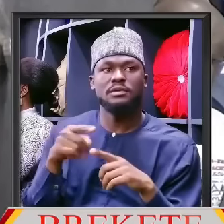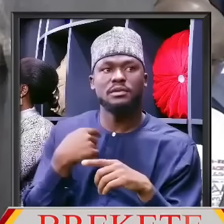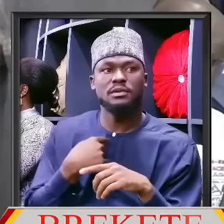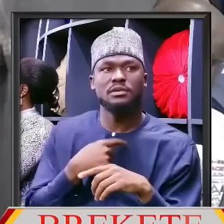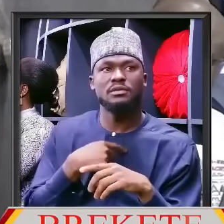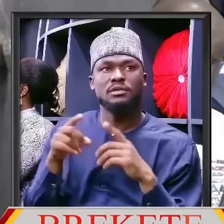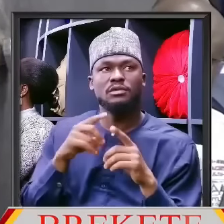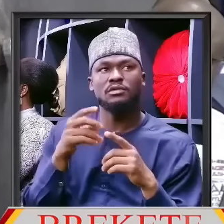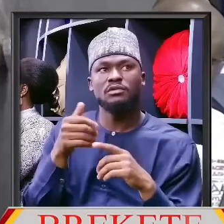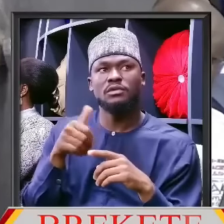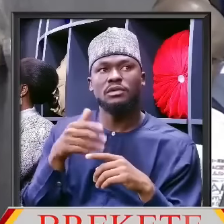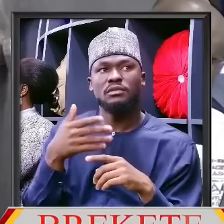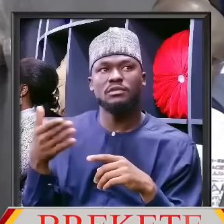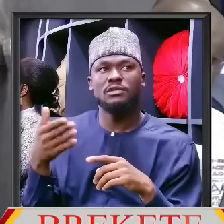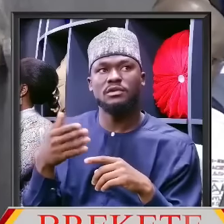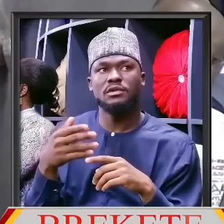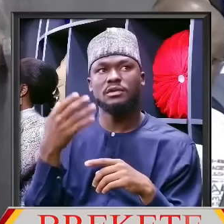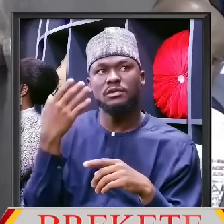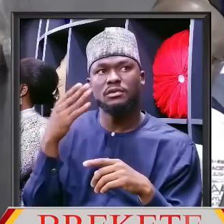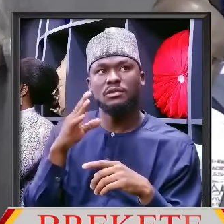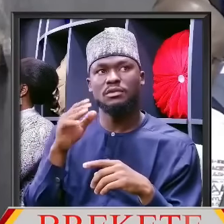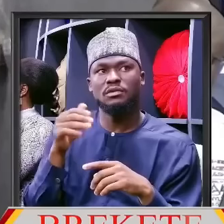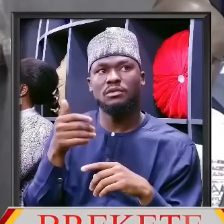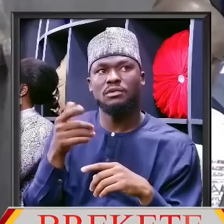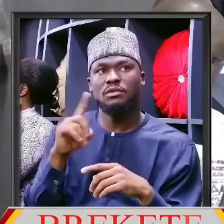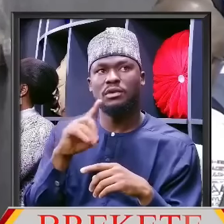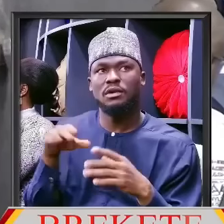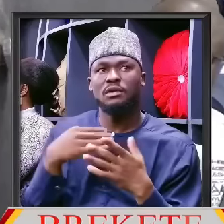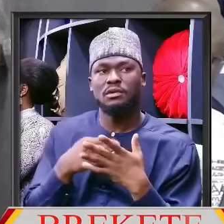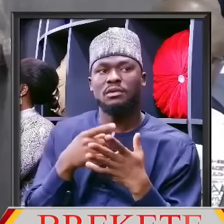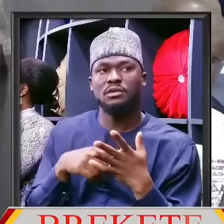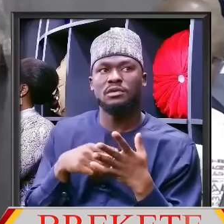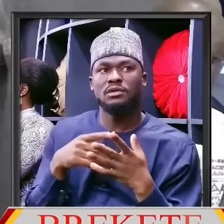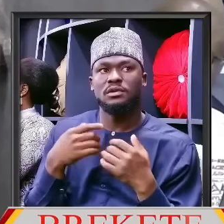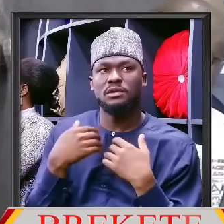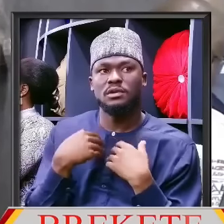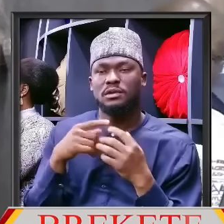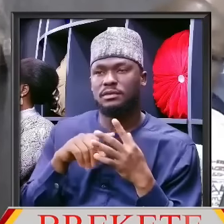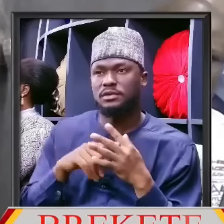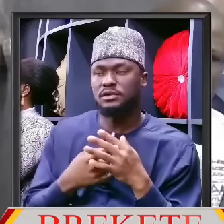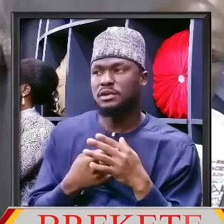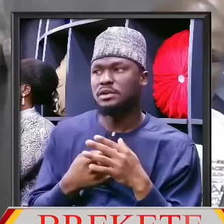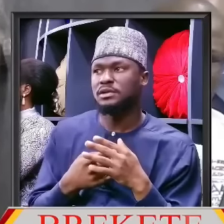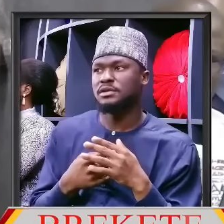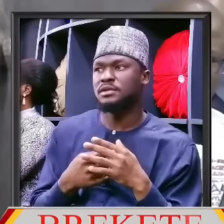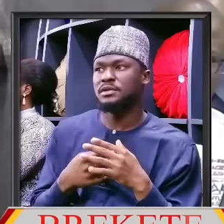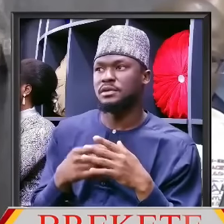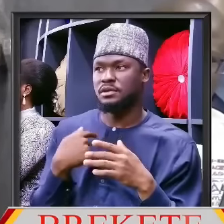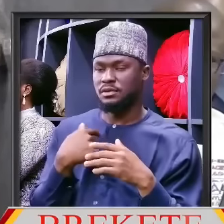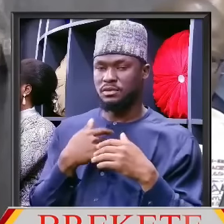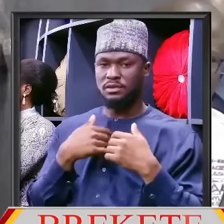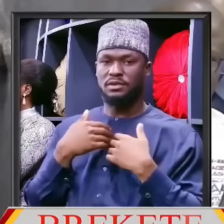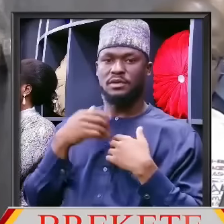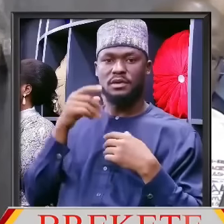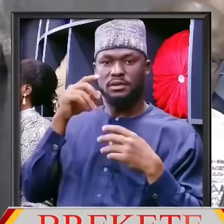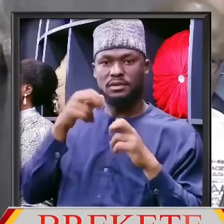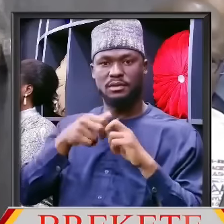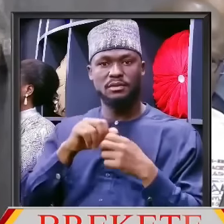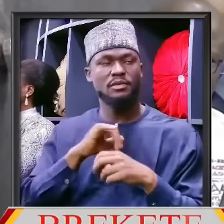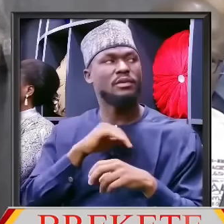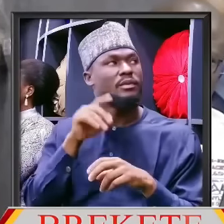of doctors, we do everything. I don't know where all this campaign of calumny just start. Yes, we get problem. I agree with you.